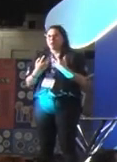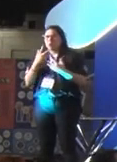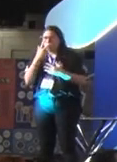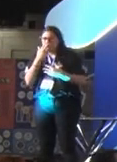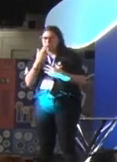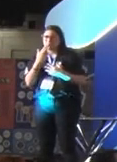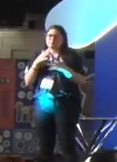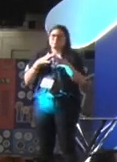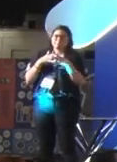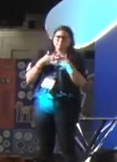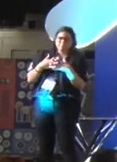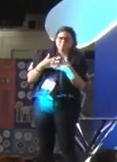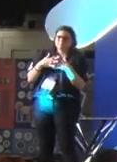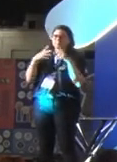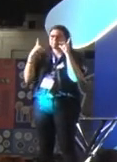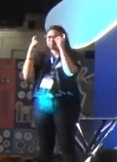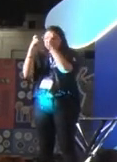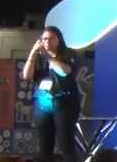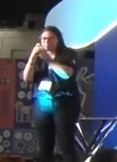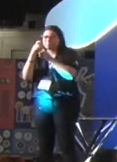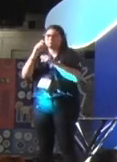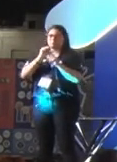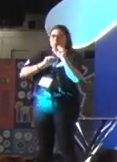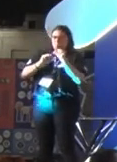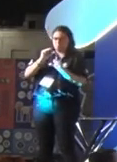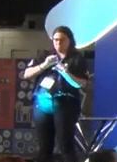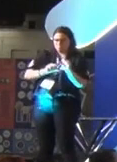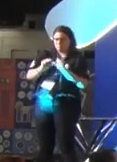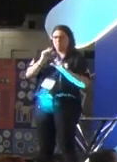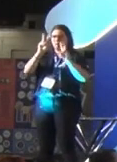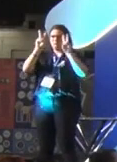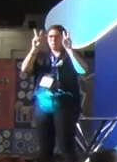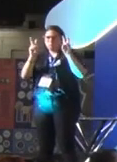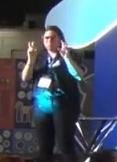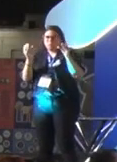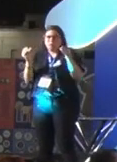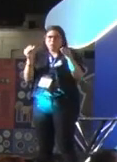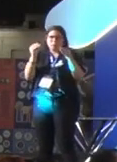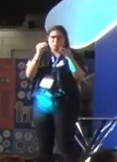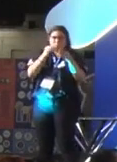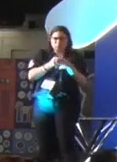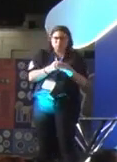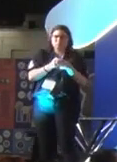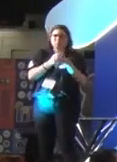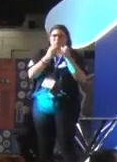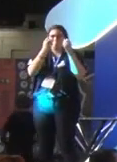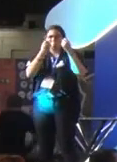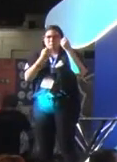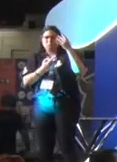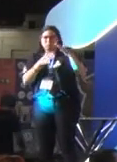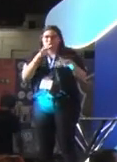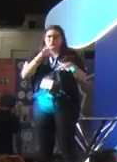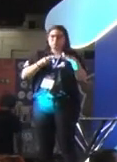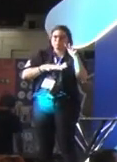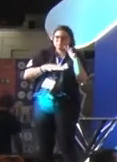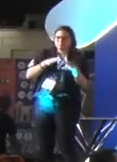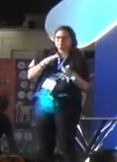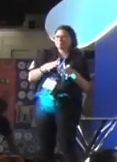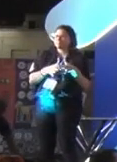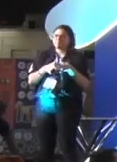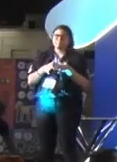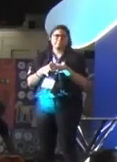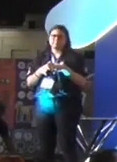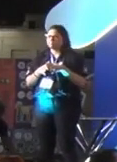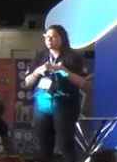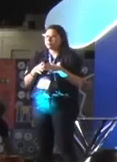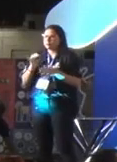stripping it of meaning, and reducing it to a soundbite Let me give you an example.